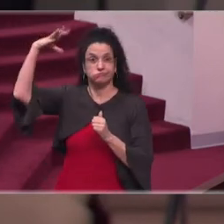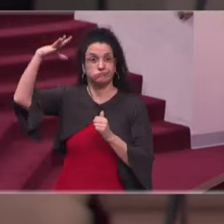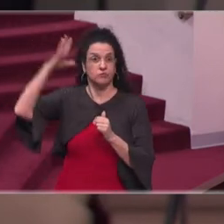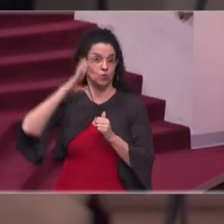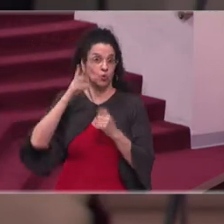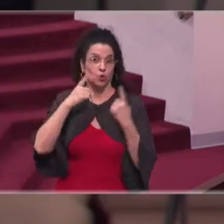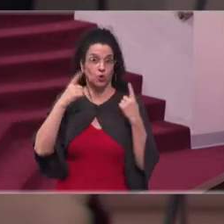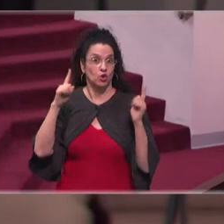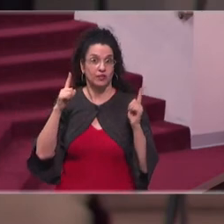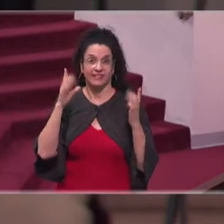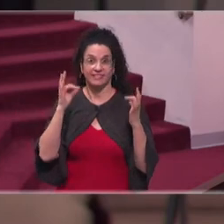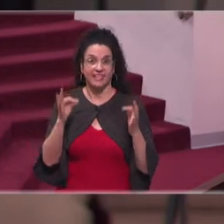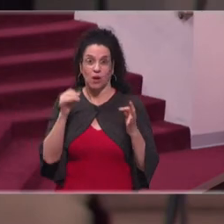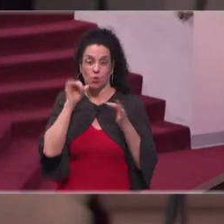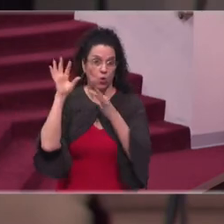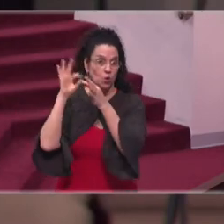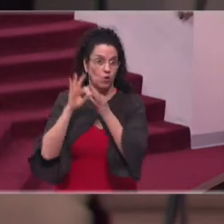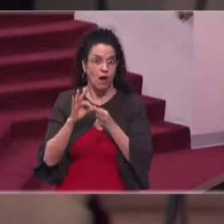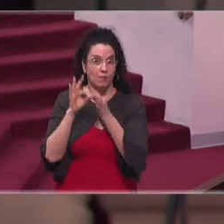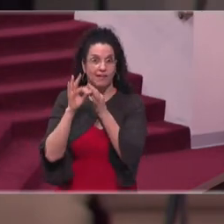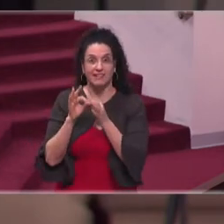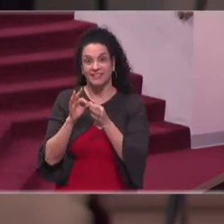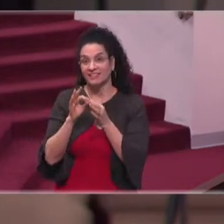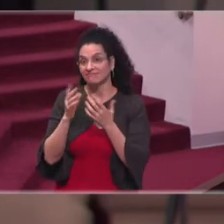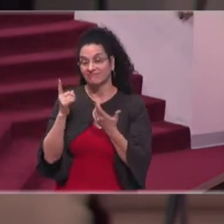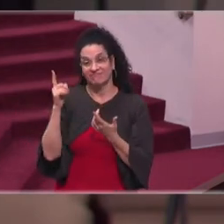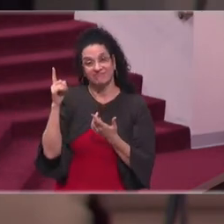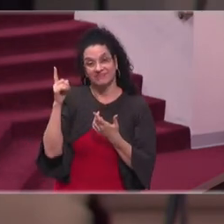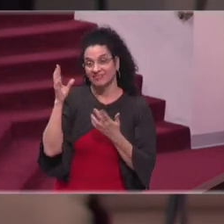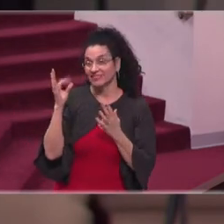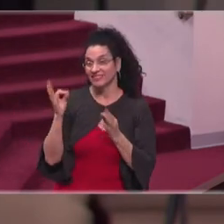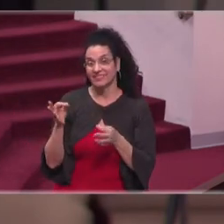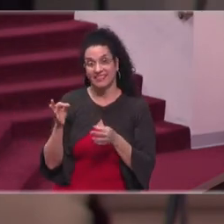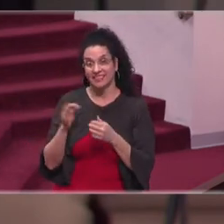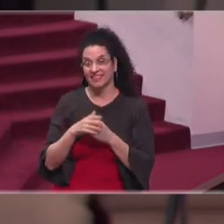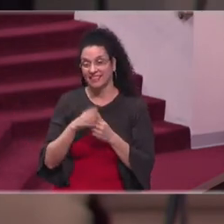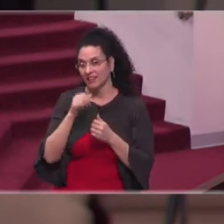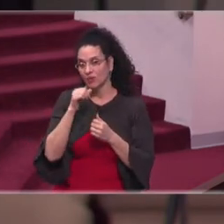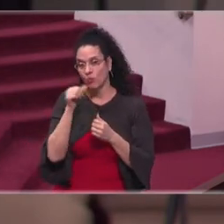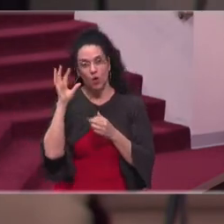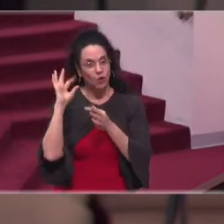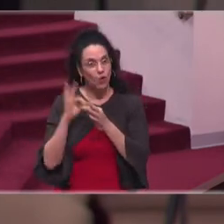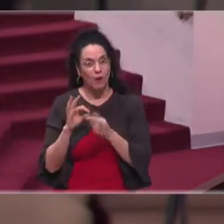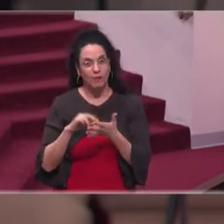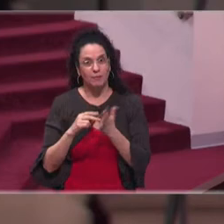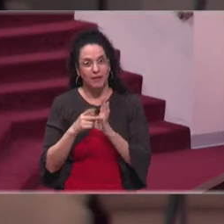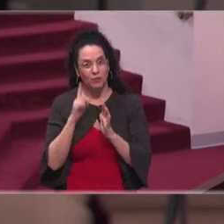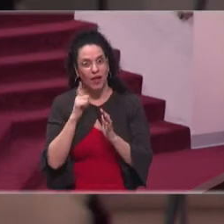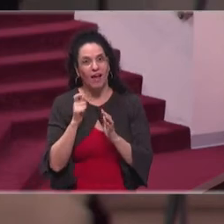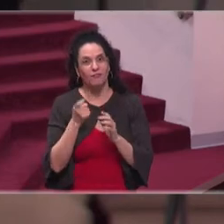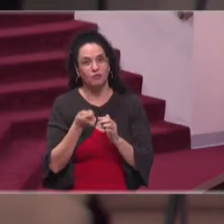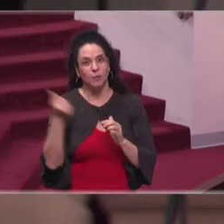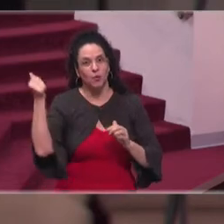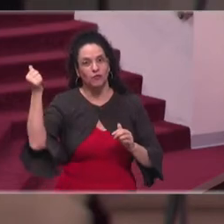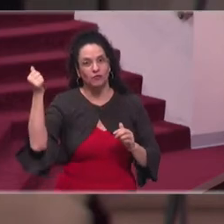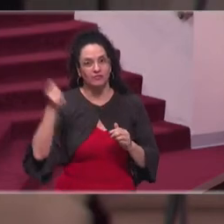cooperate. So since it decided it's not going to cooperate, it's going to have to come down. All